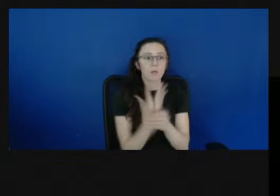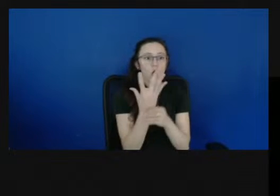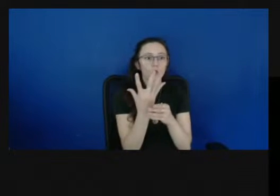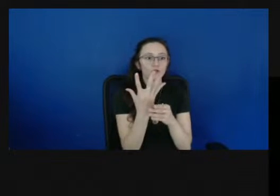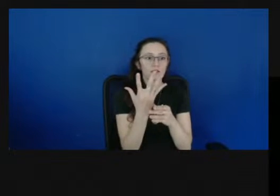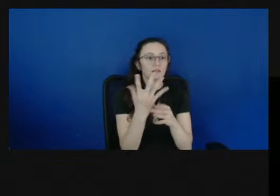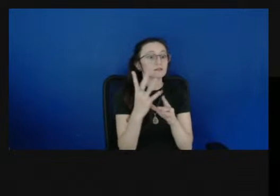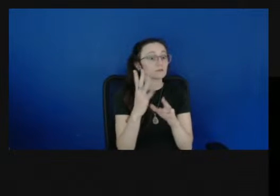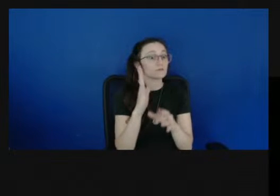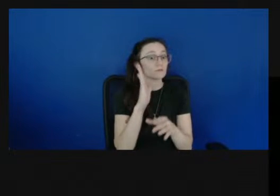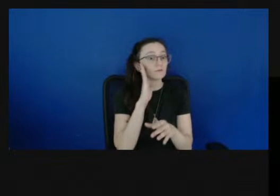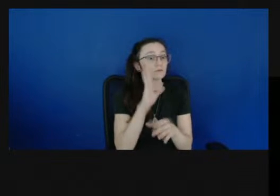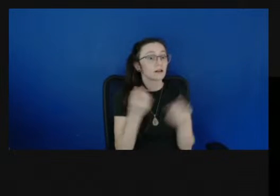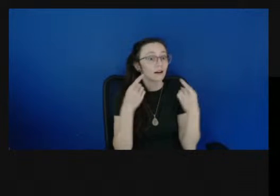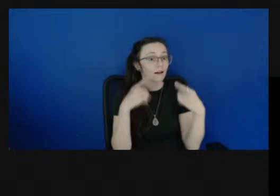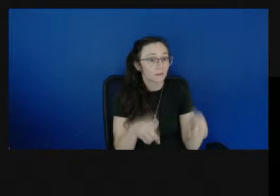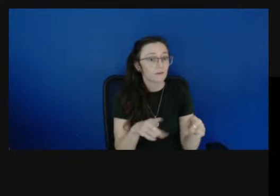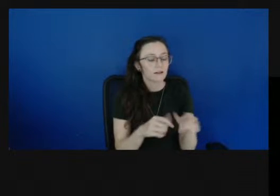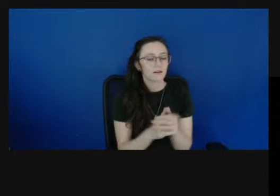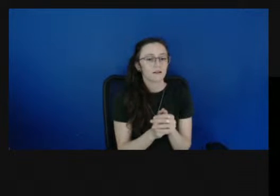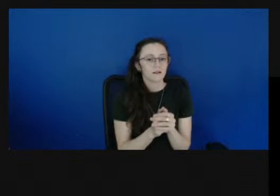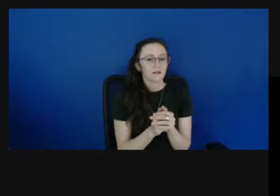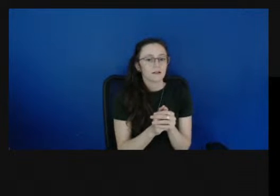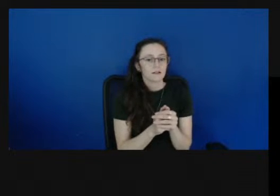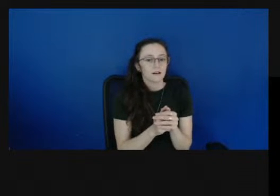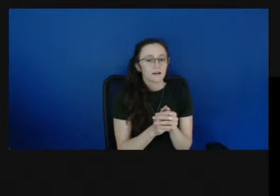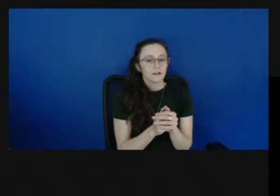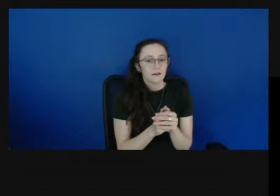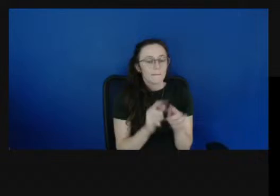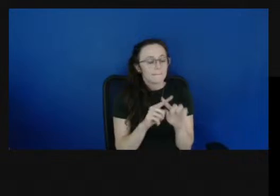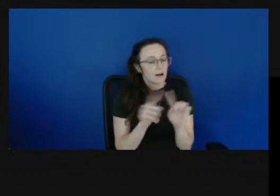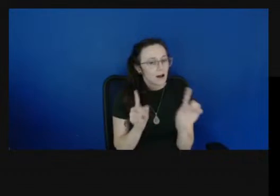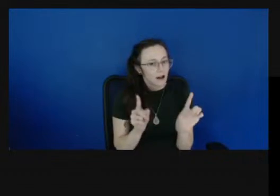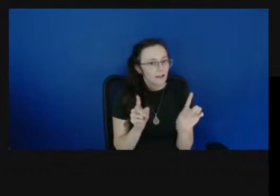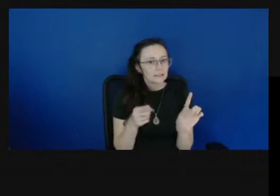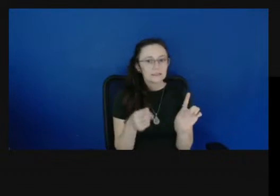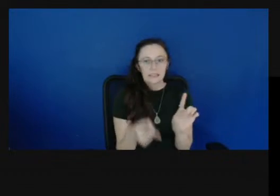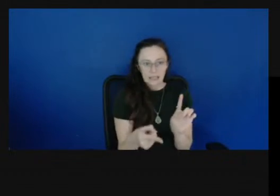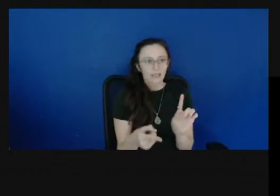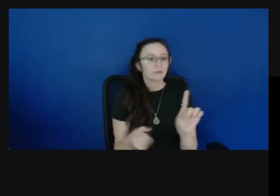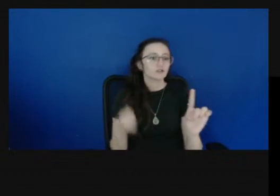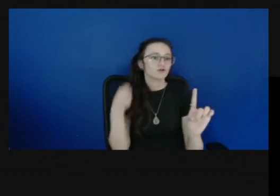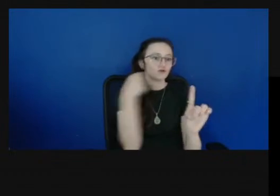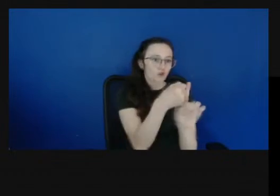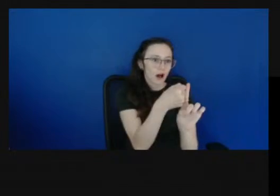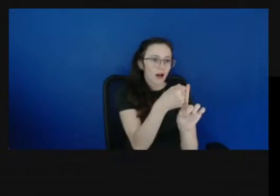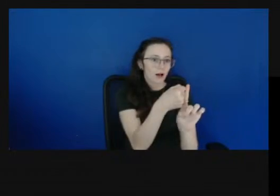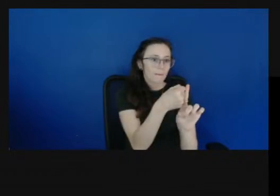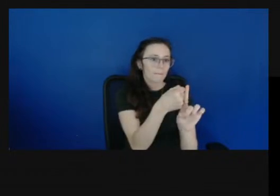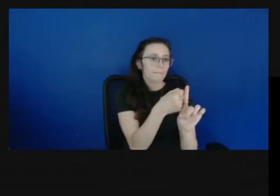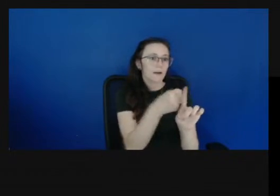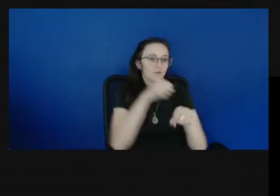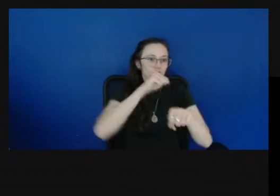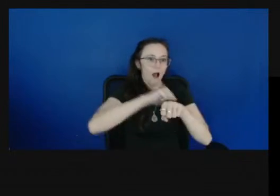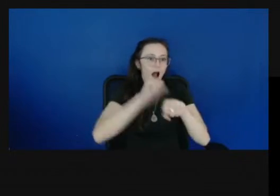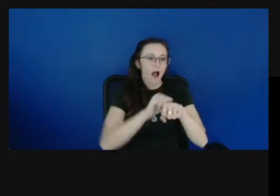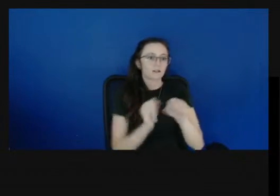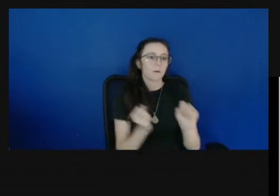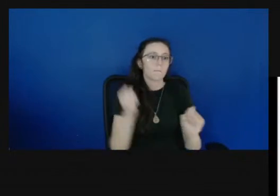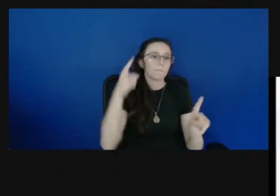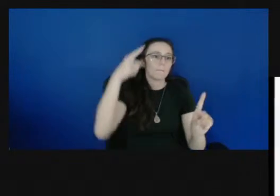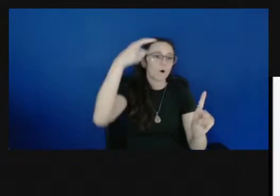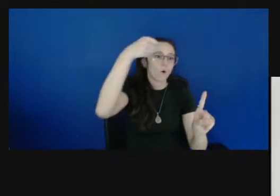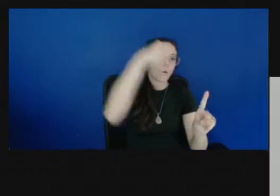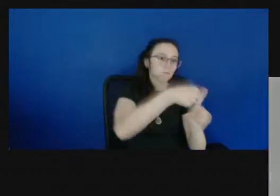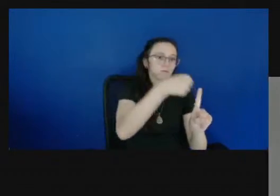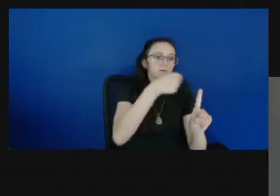coming in Halemaumau, and he was struck by falling boulders. The lava presumably